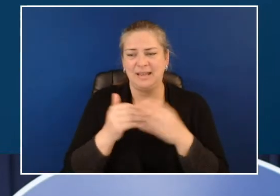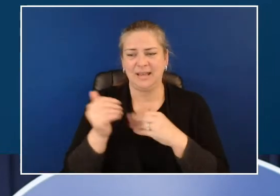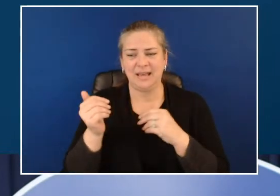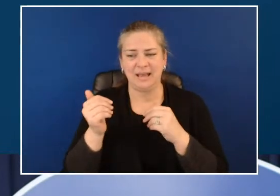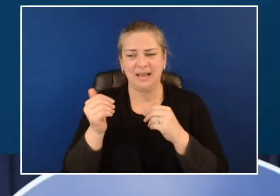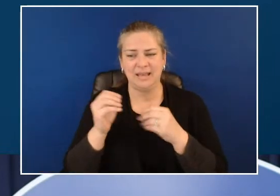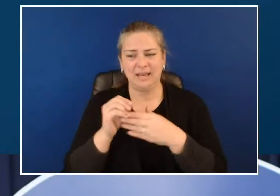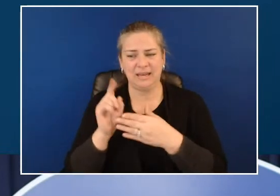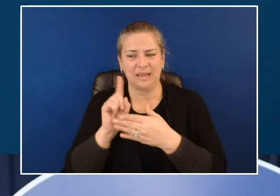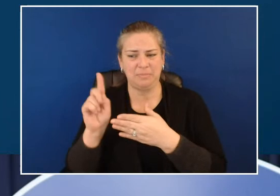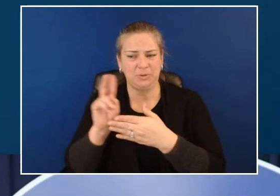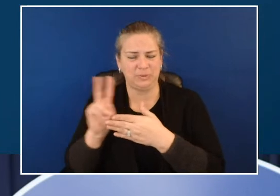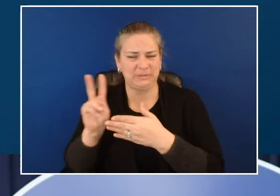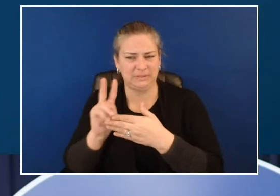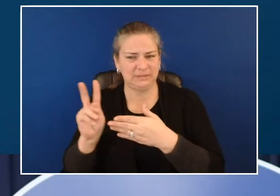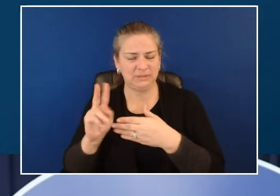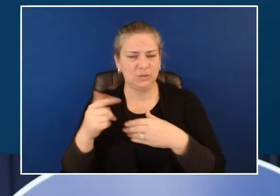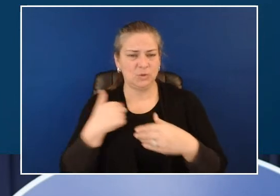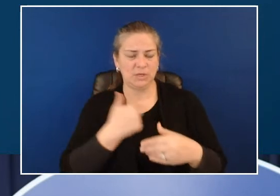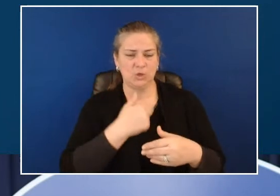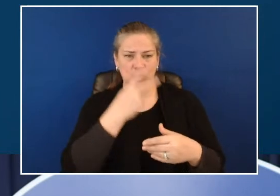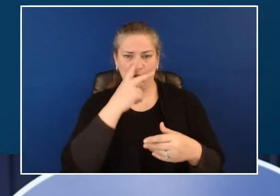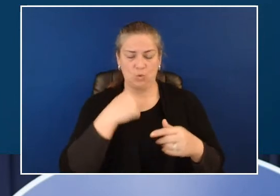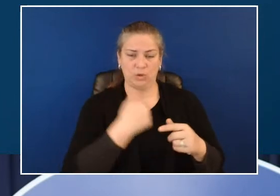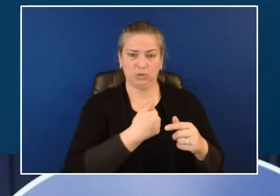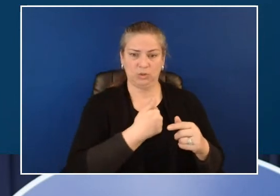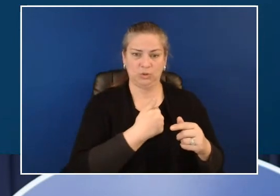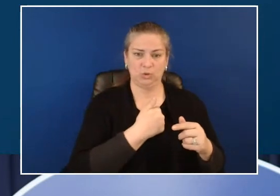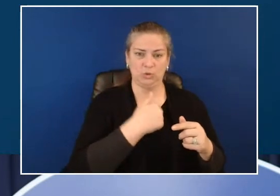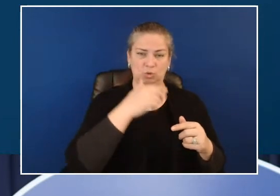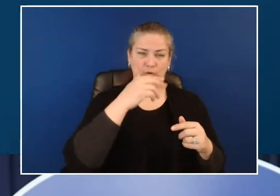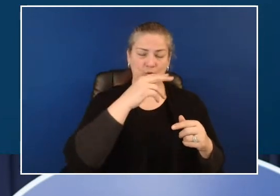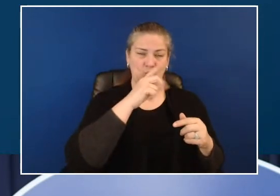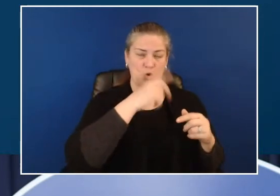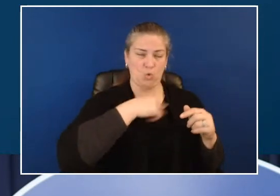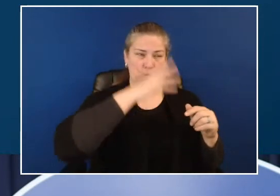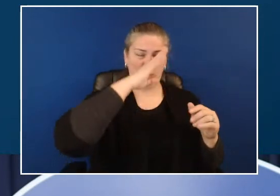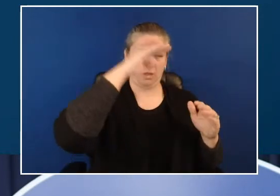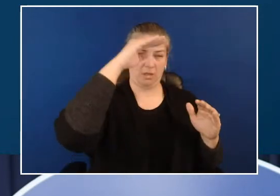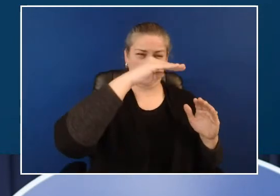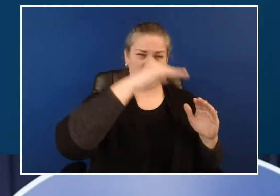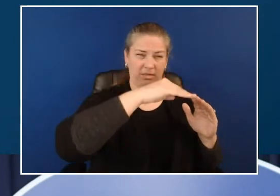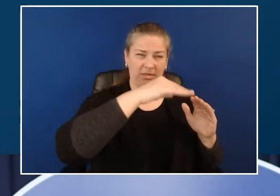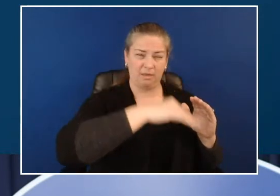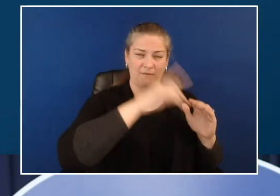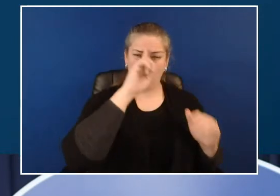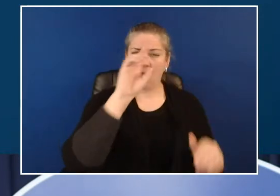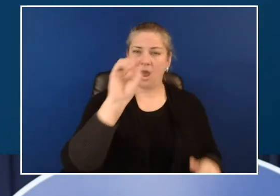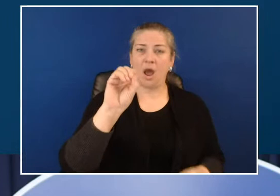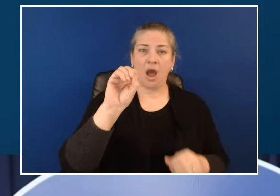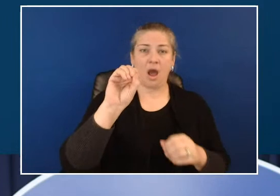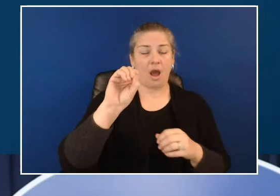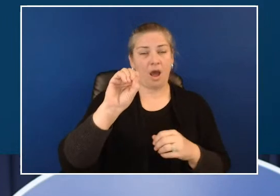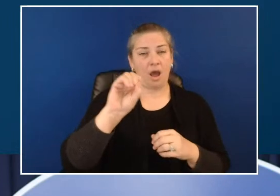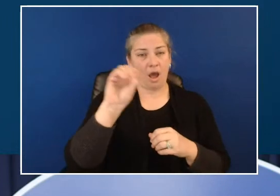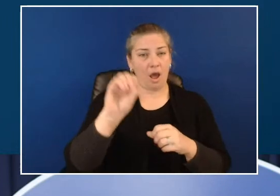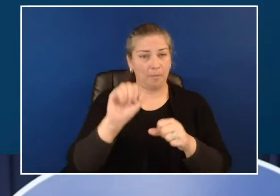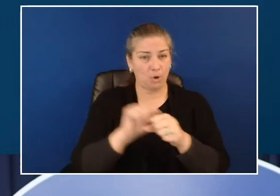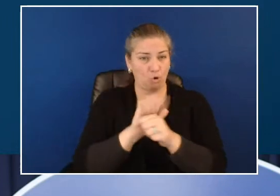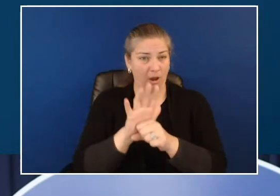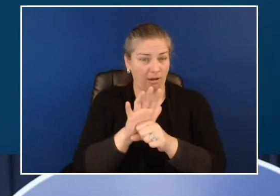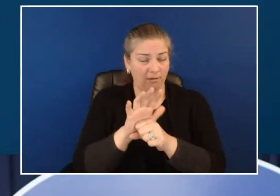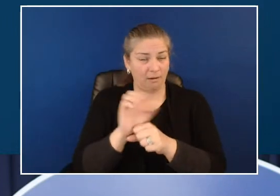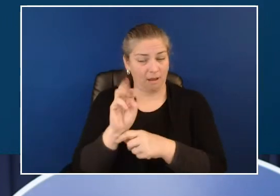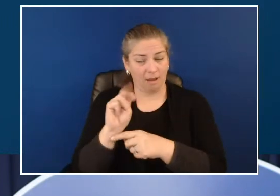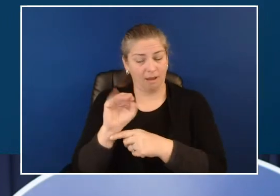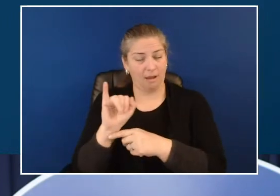look like we would be down at where we started taking off potentially for Omicron. And what we all want to see is for us to